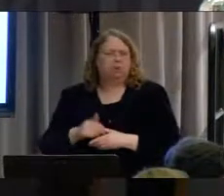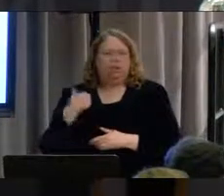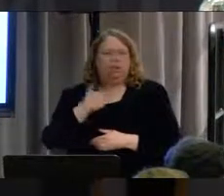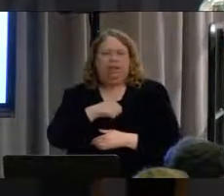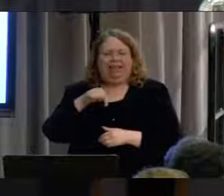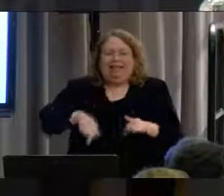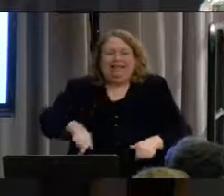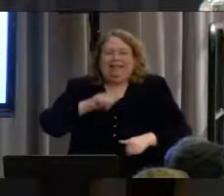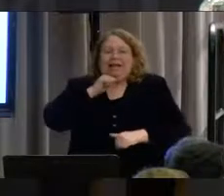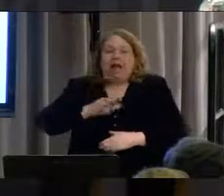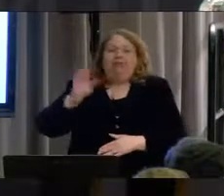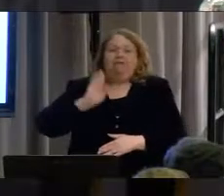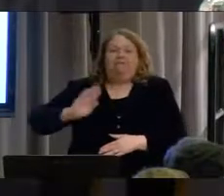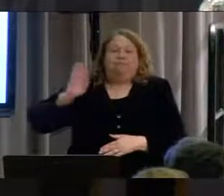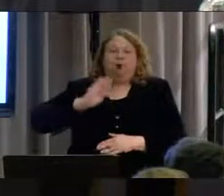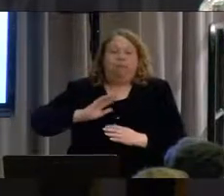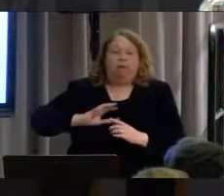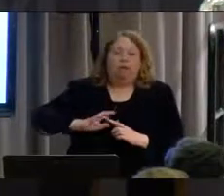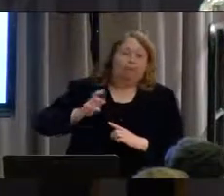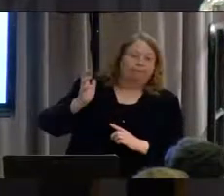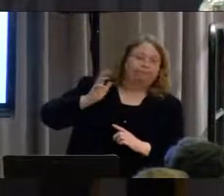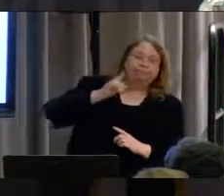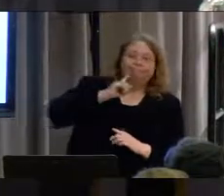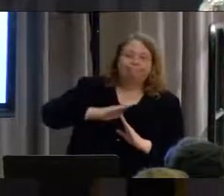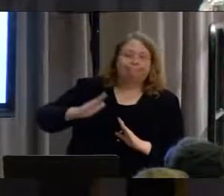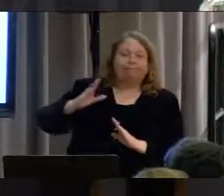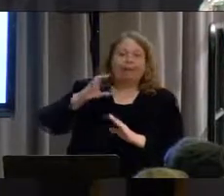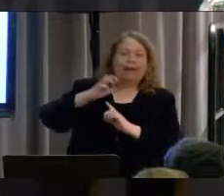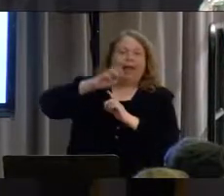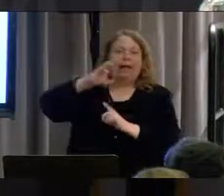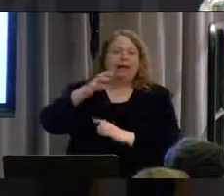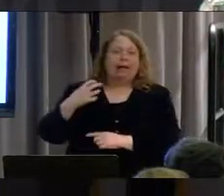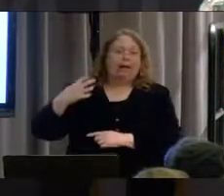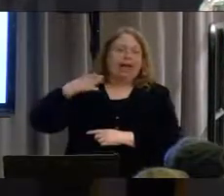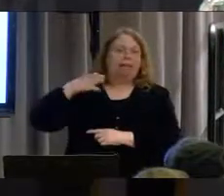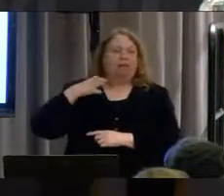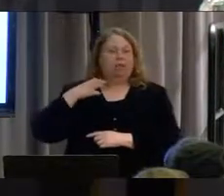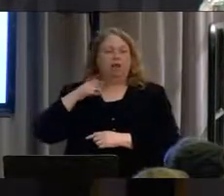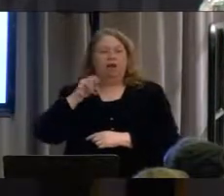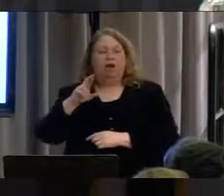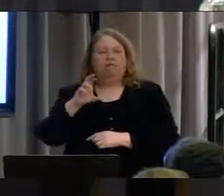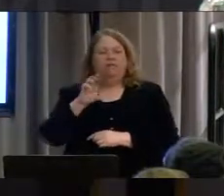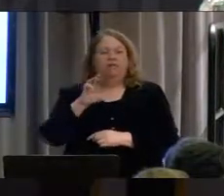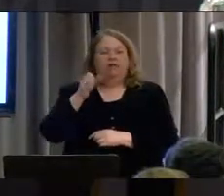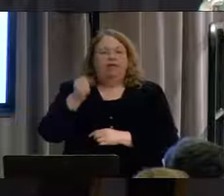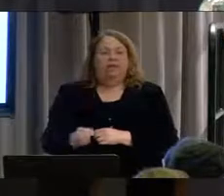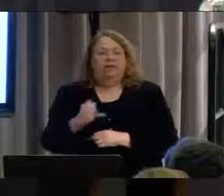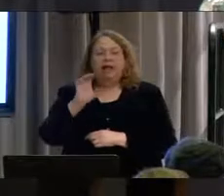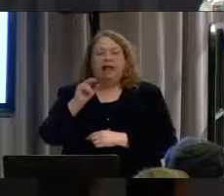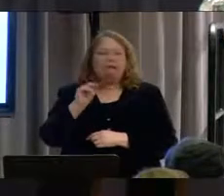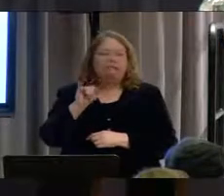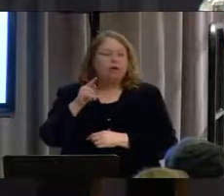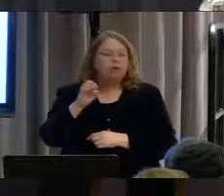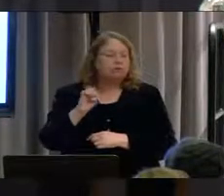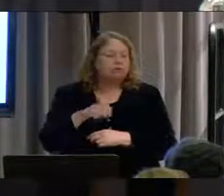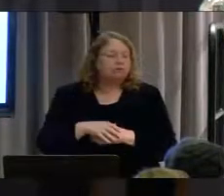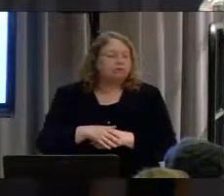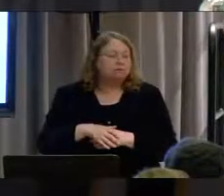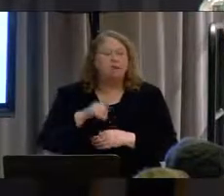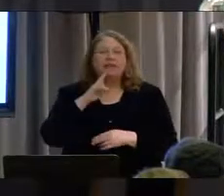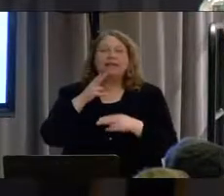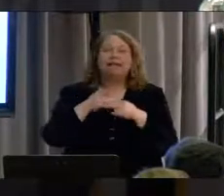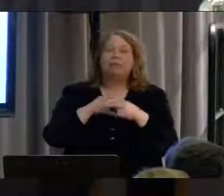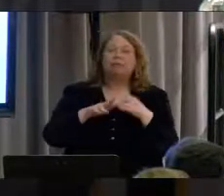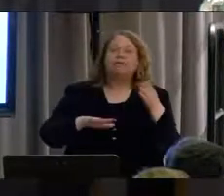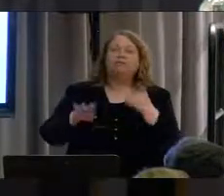Confederacy, that we can't fool ourselves that anybody who hears the name of where we are or the name of the University of Richmond, kind